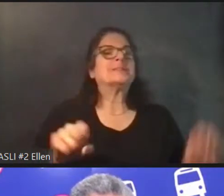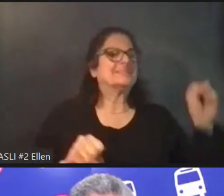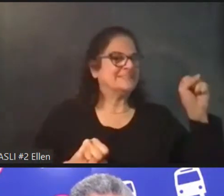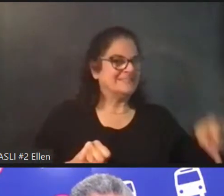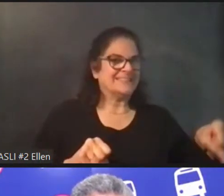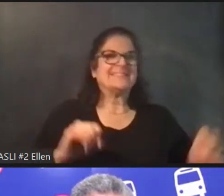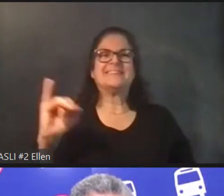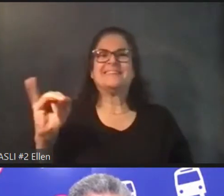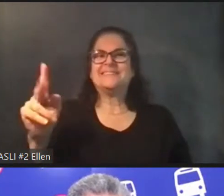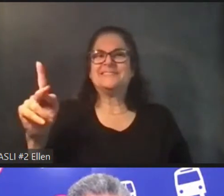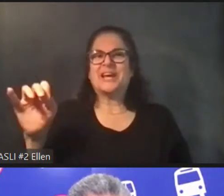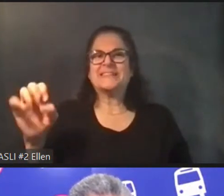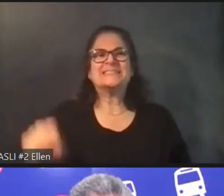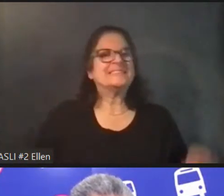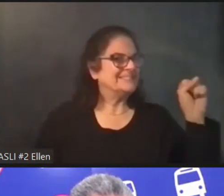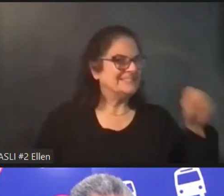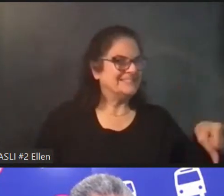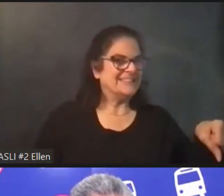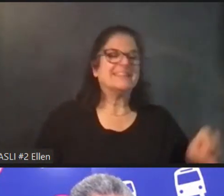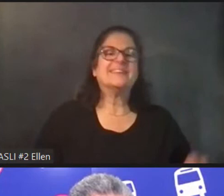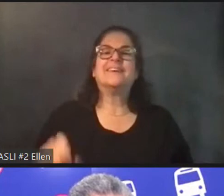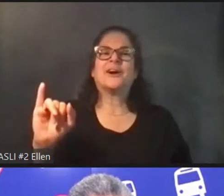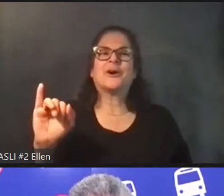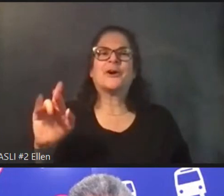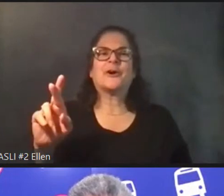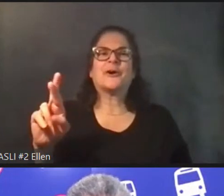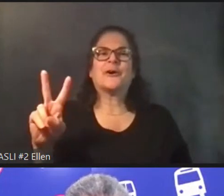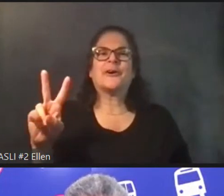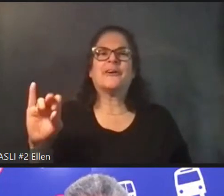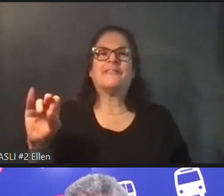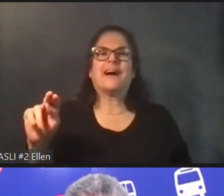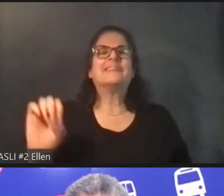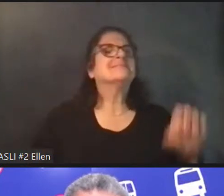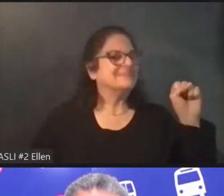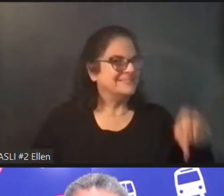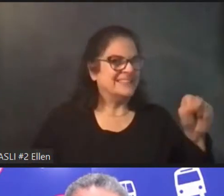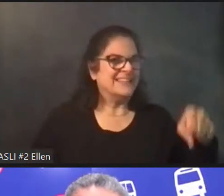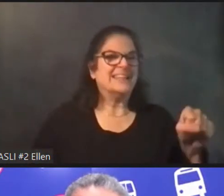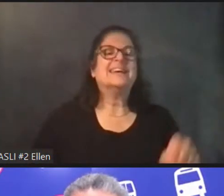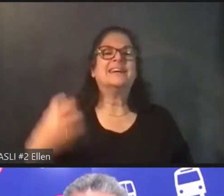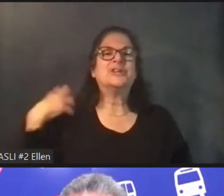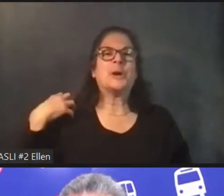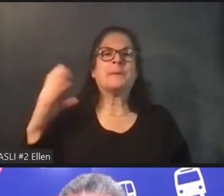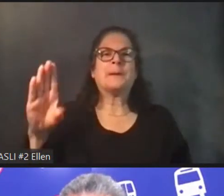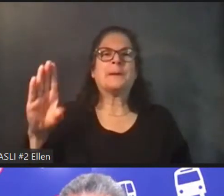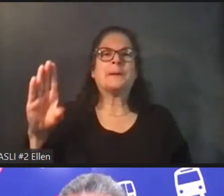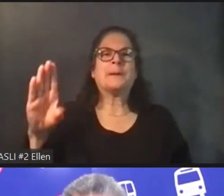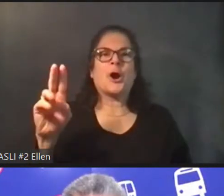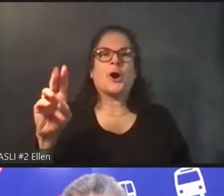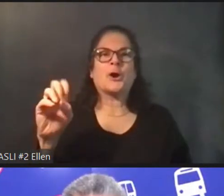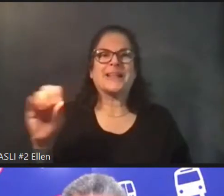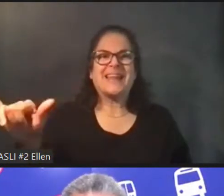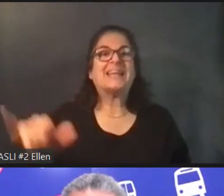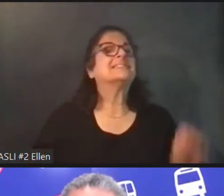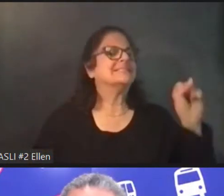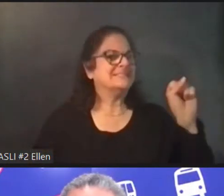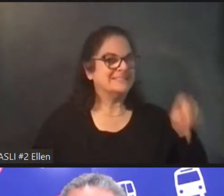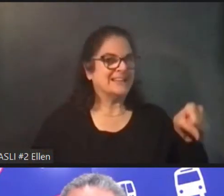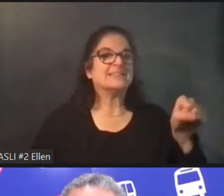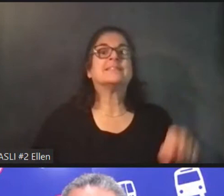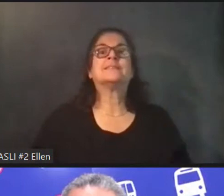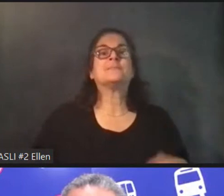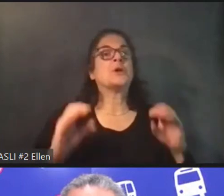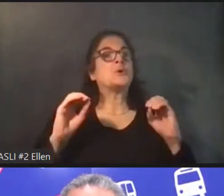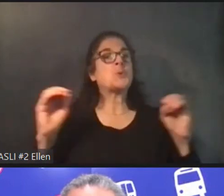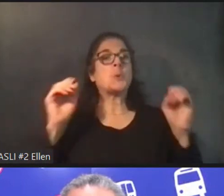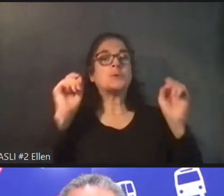Jakes. Yes. Director Irvine. Yes. Chairman Barkley. Yes. Well, with no